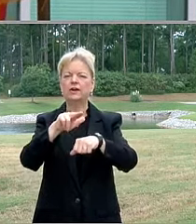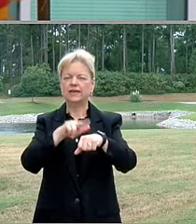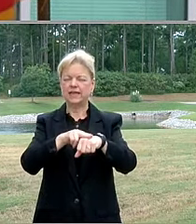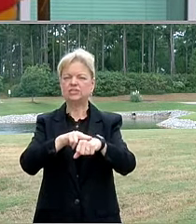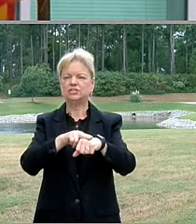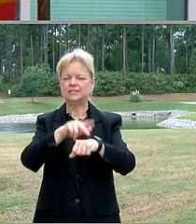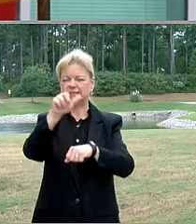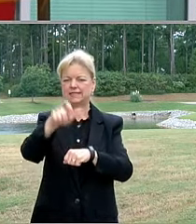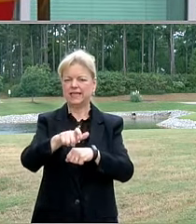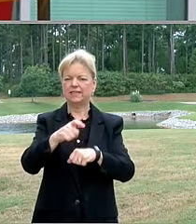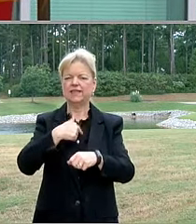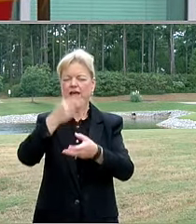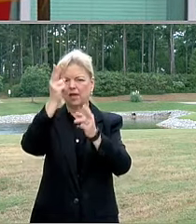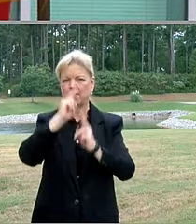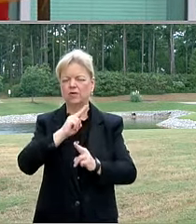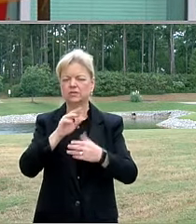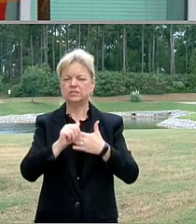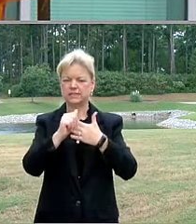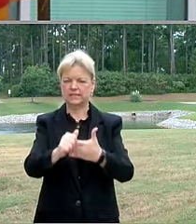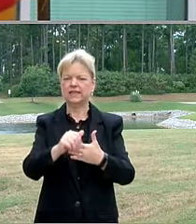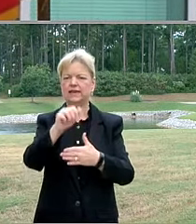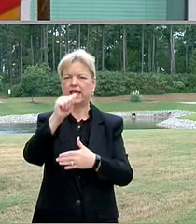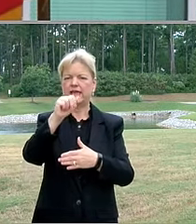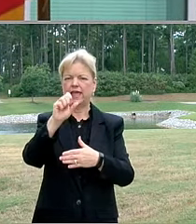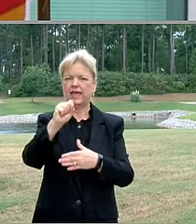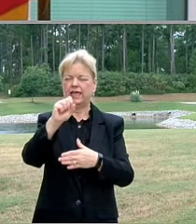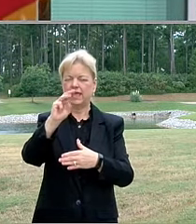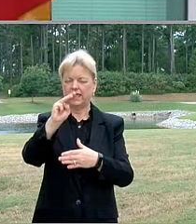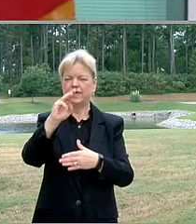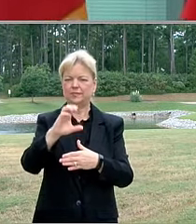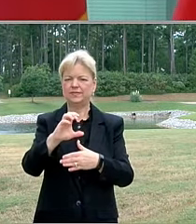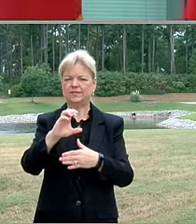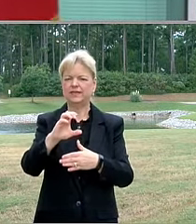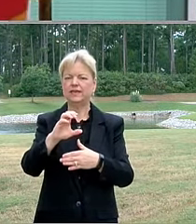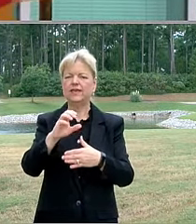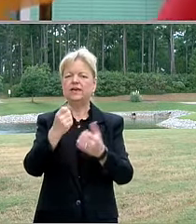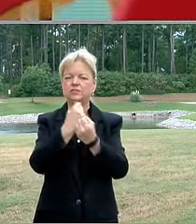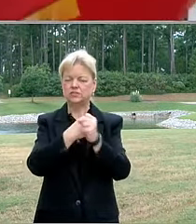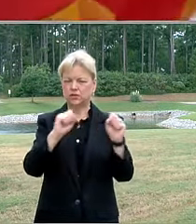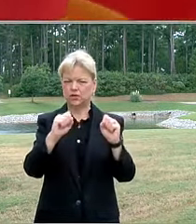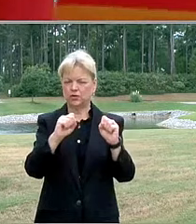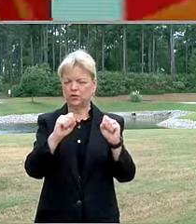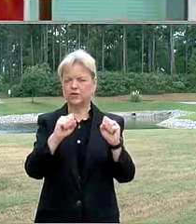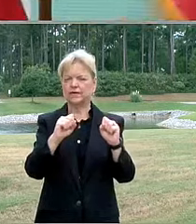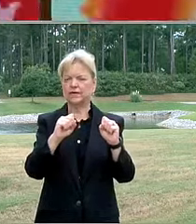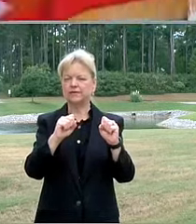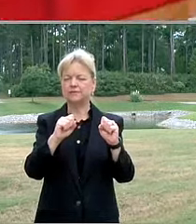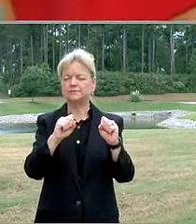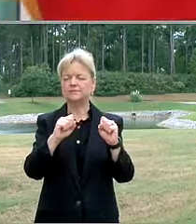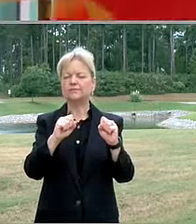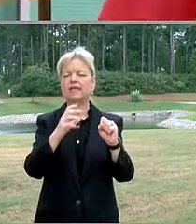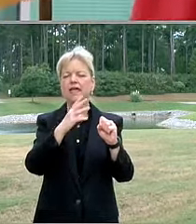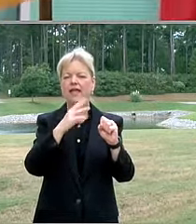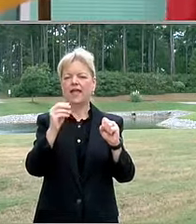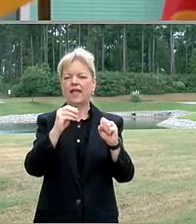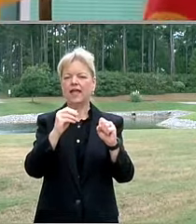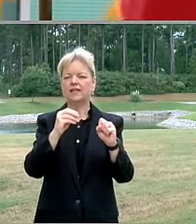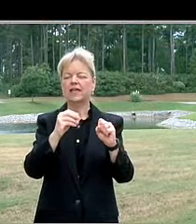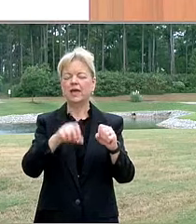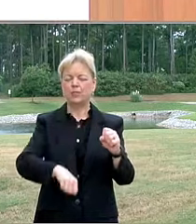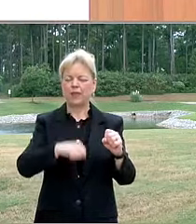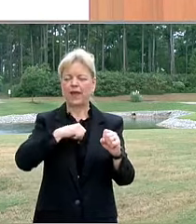I'm honored to be able to lead the AMC Security Assistance Enterprise, and I'm proud to be part of the Army's face to the